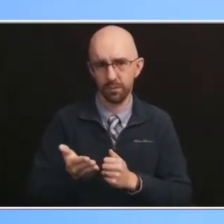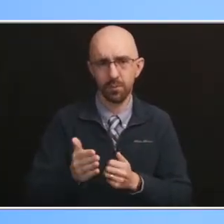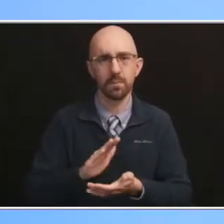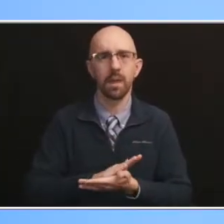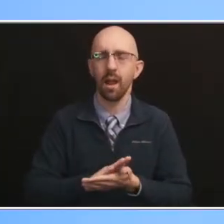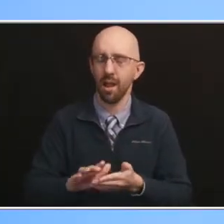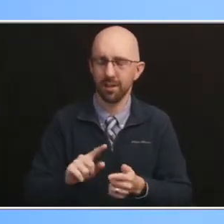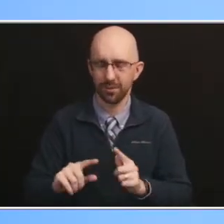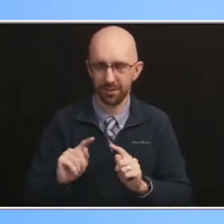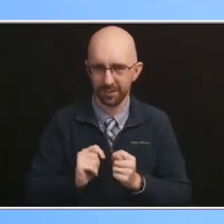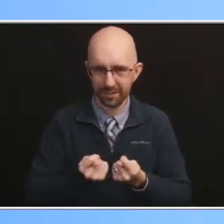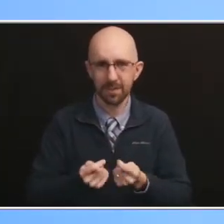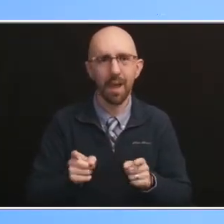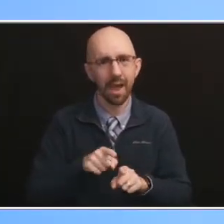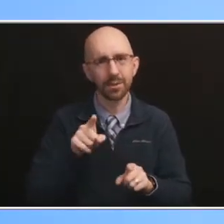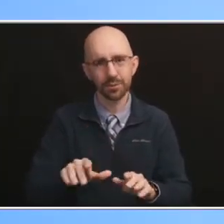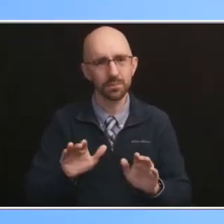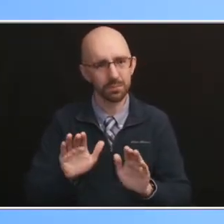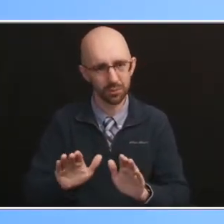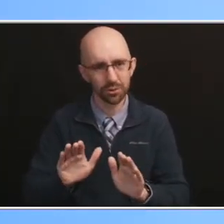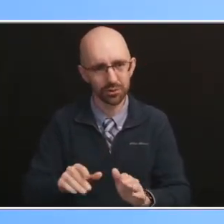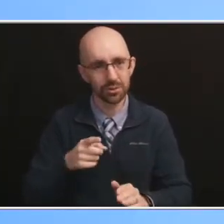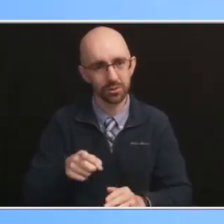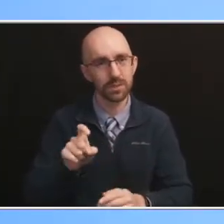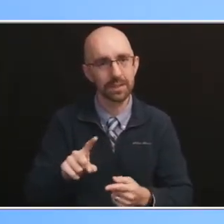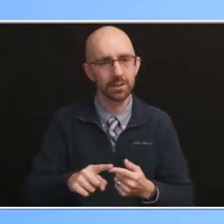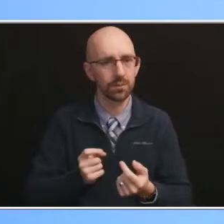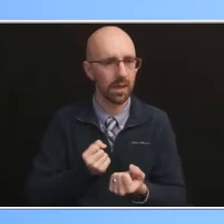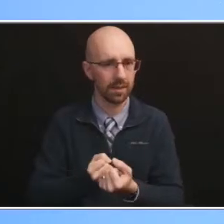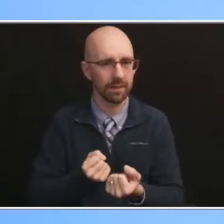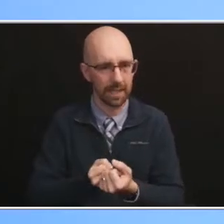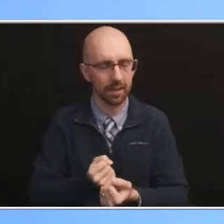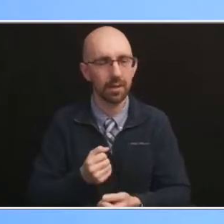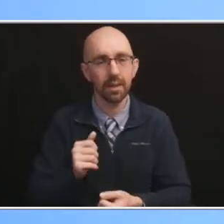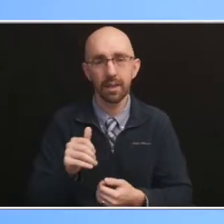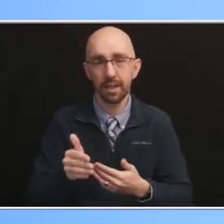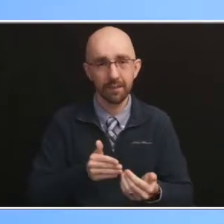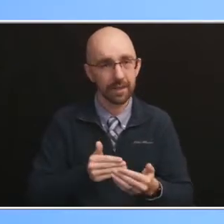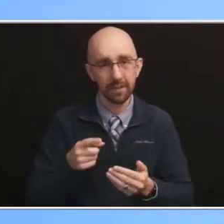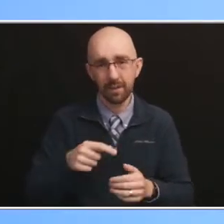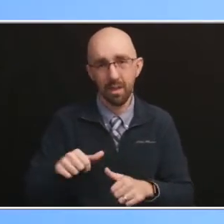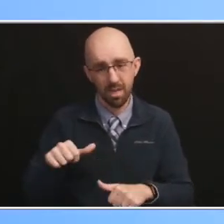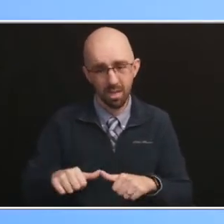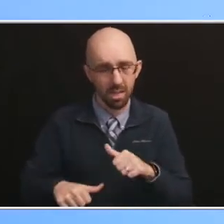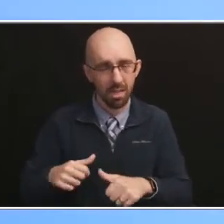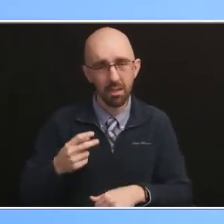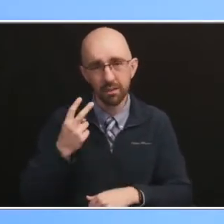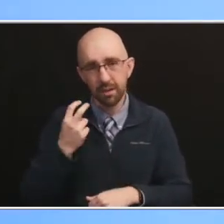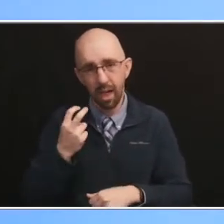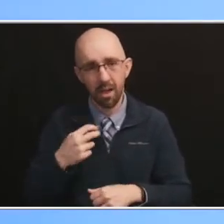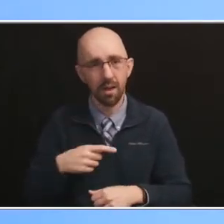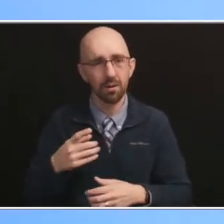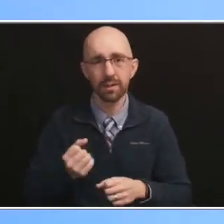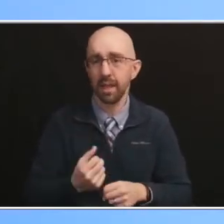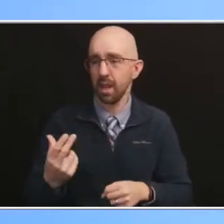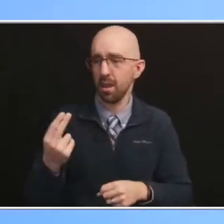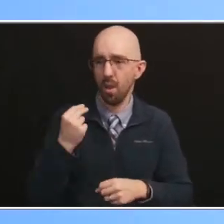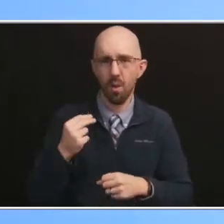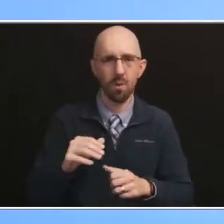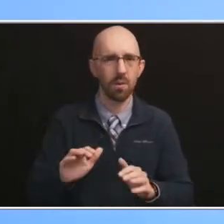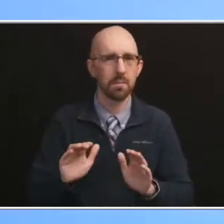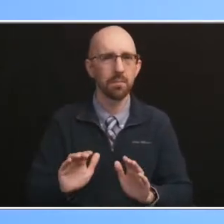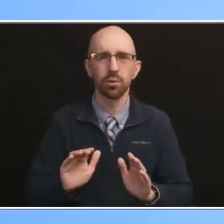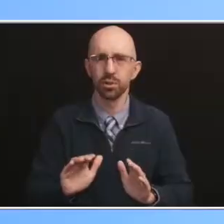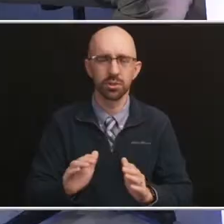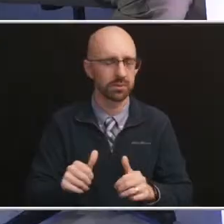push, but you need to advocate. And even if you doubt yourself, even if you get a no, push a little more. Keep